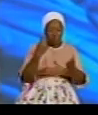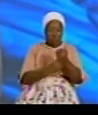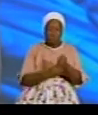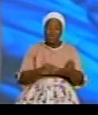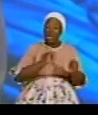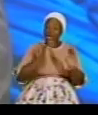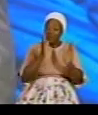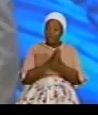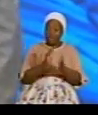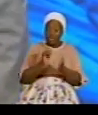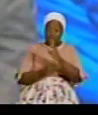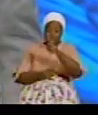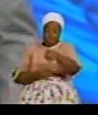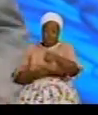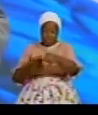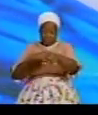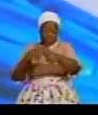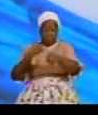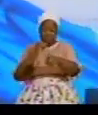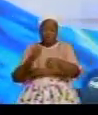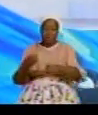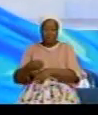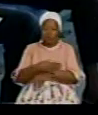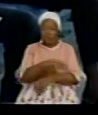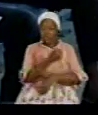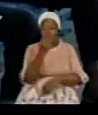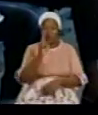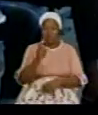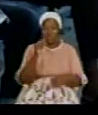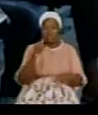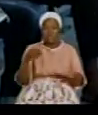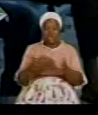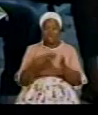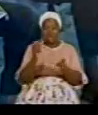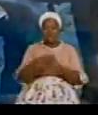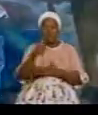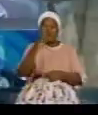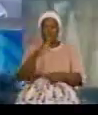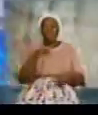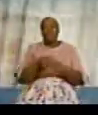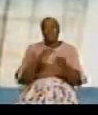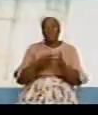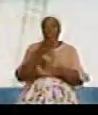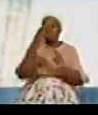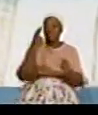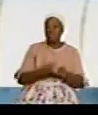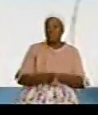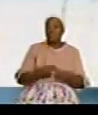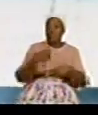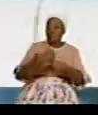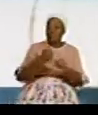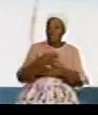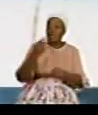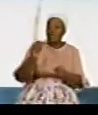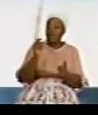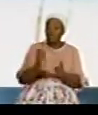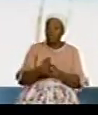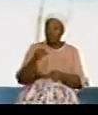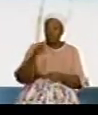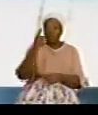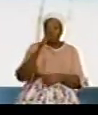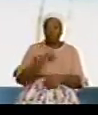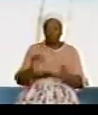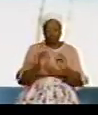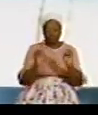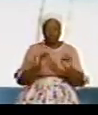they will not influence you in Jesus' name. Making the word of God of none